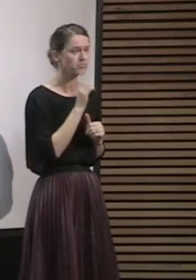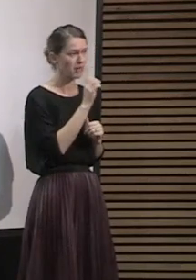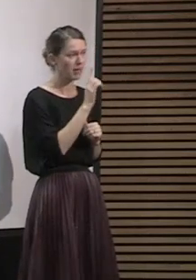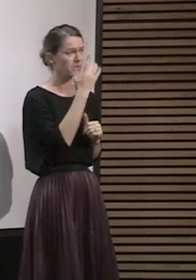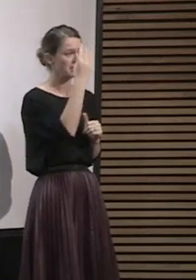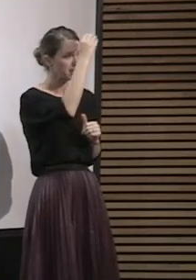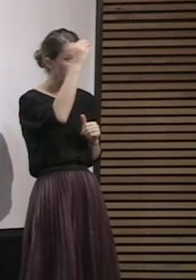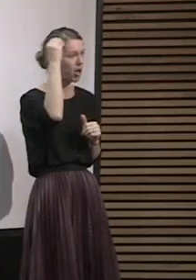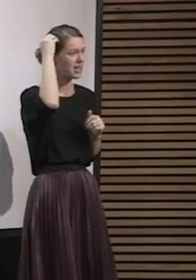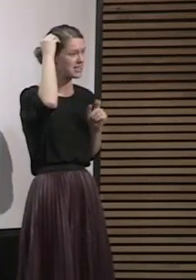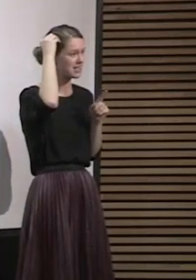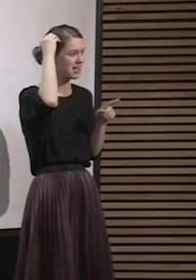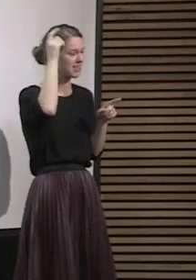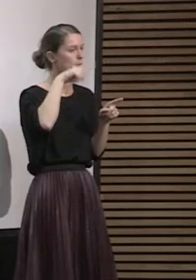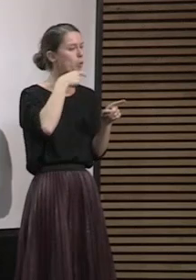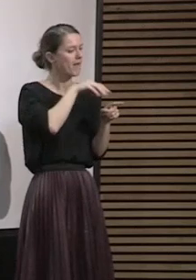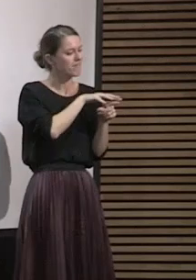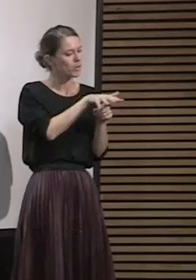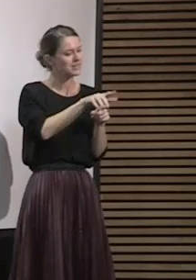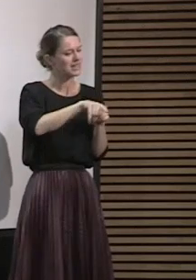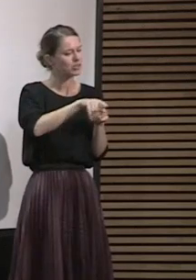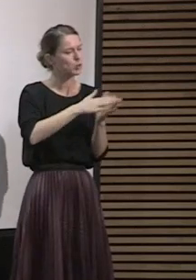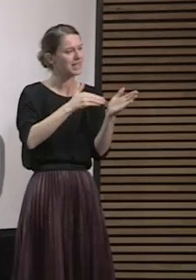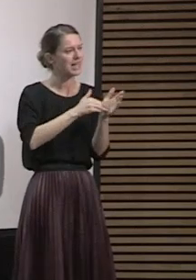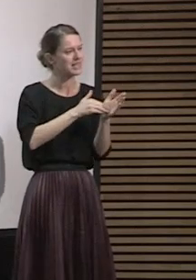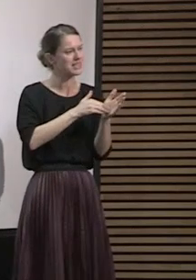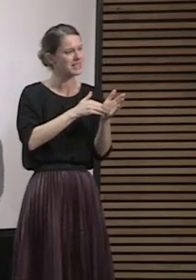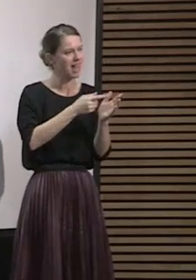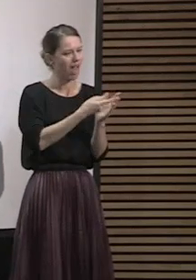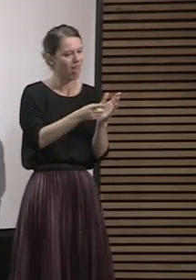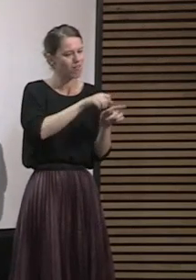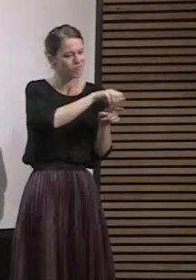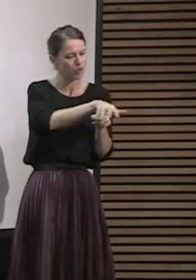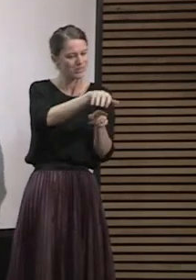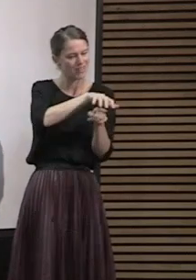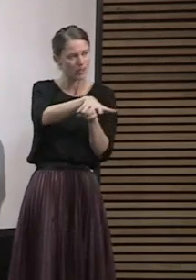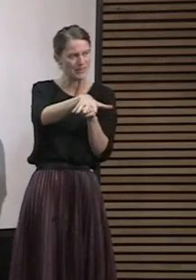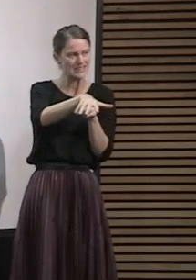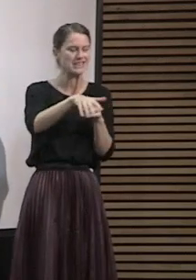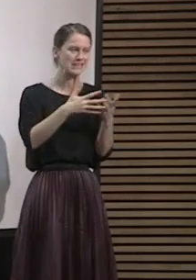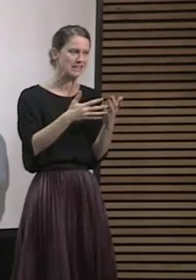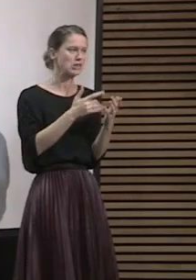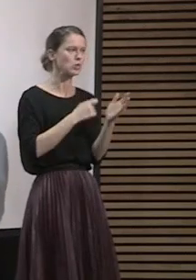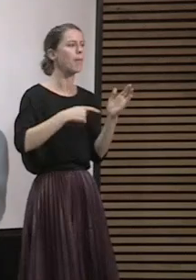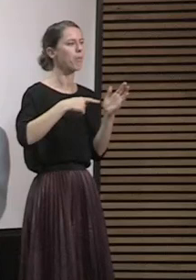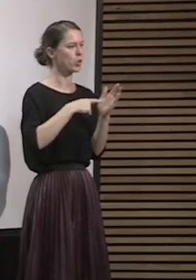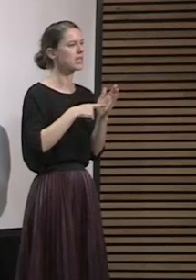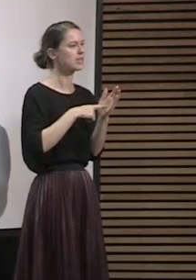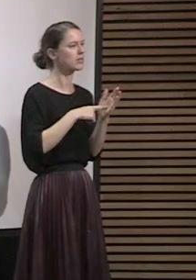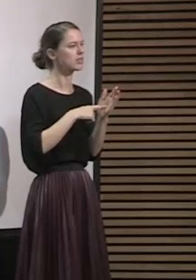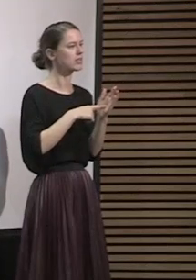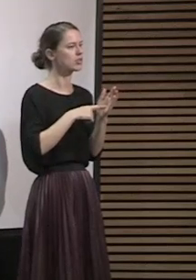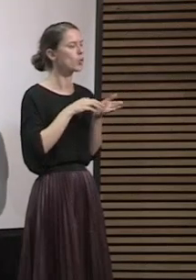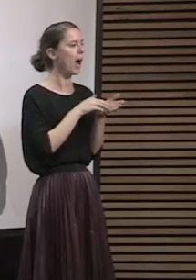is that flow-on impact to other parts of New Zealand as well. So clearly for us it was important both for confidence reasons